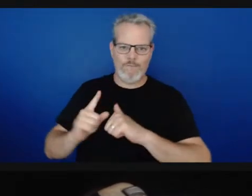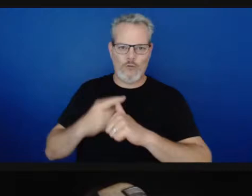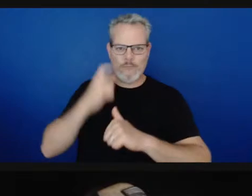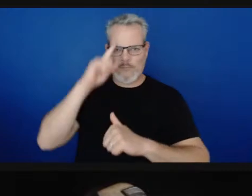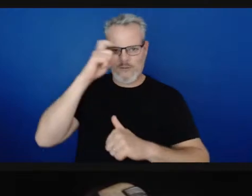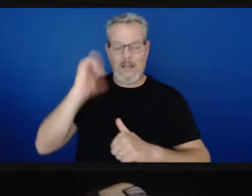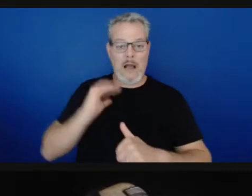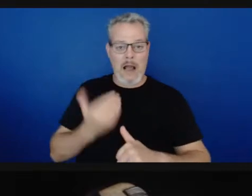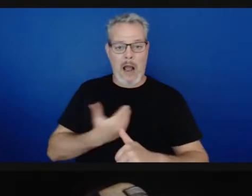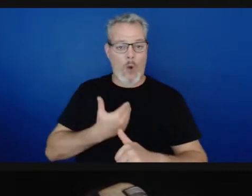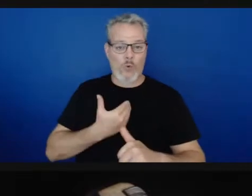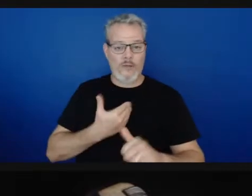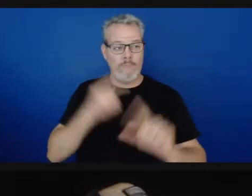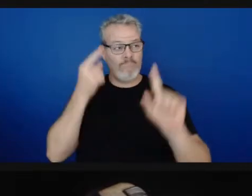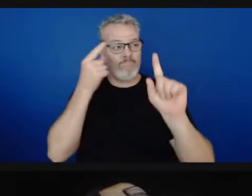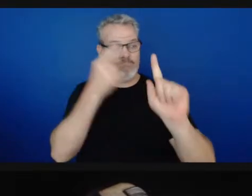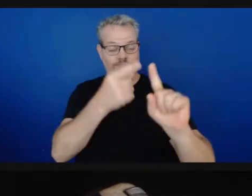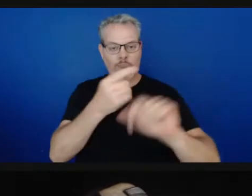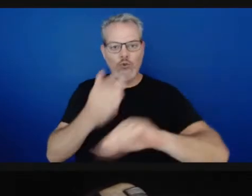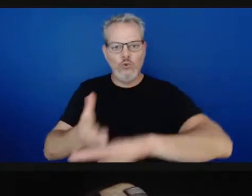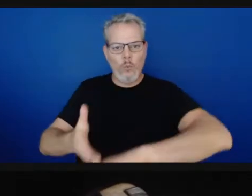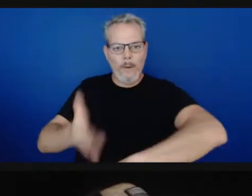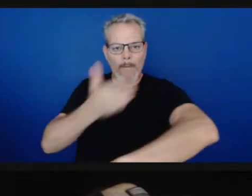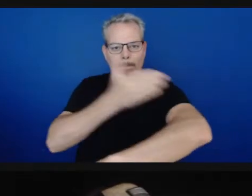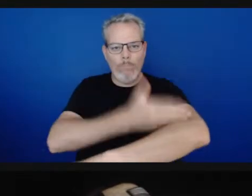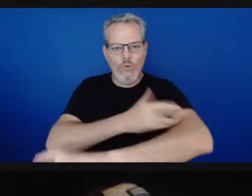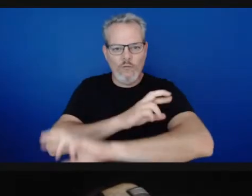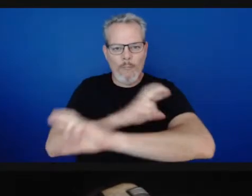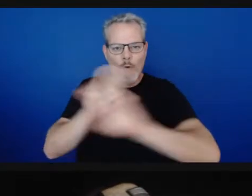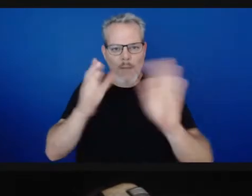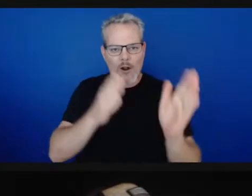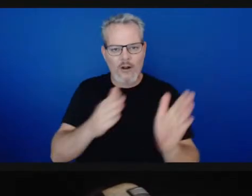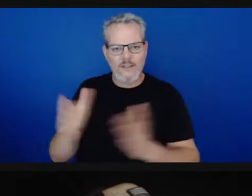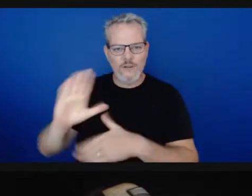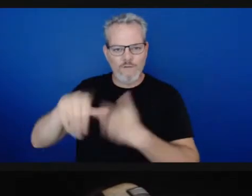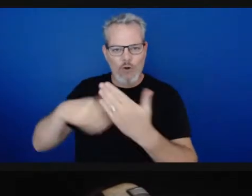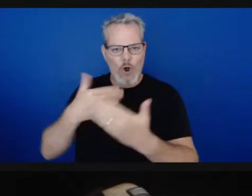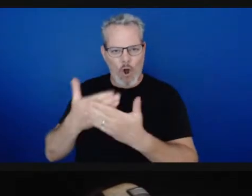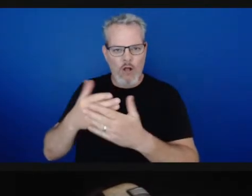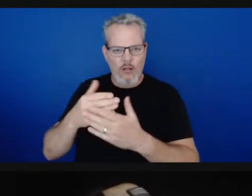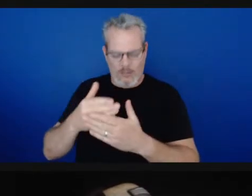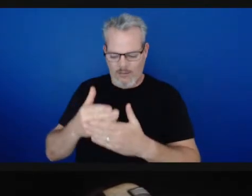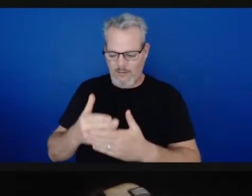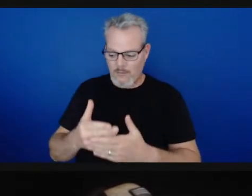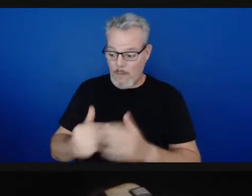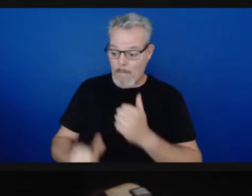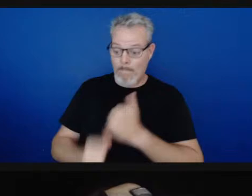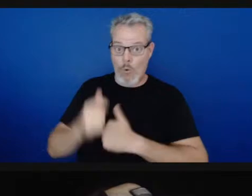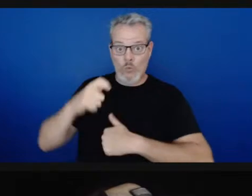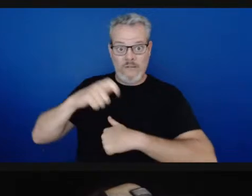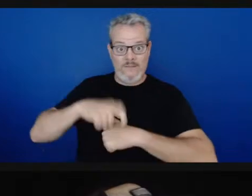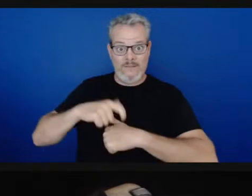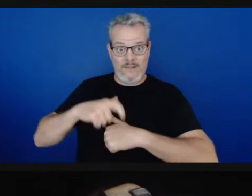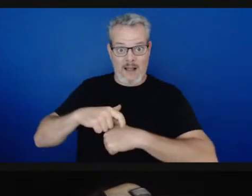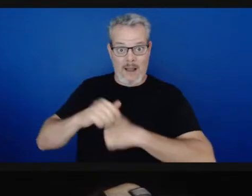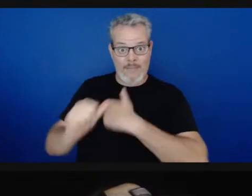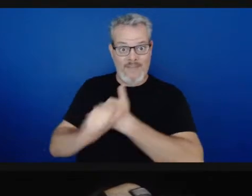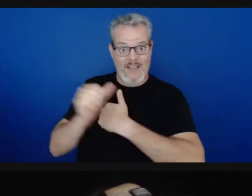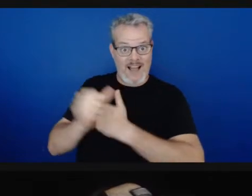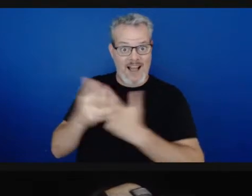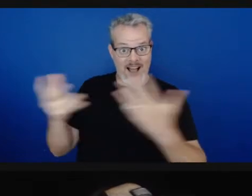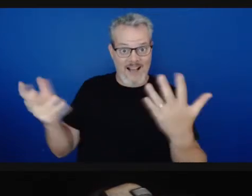preparedness on volcanoes through education. And most of the time, the dominant hazard of this volcano is its